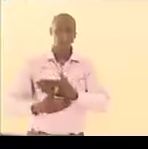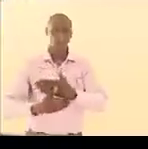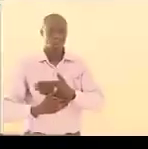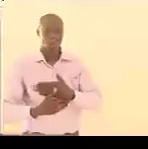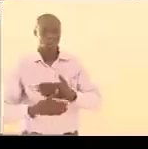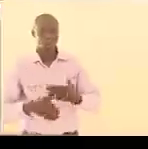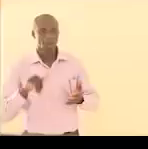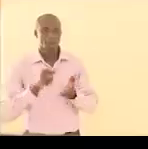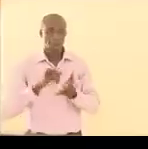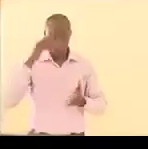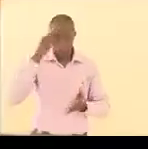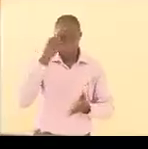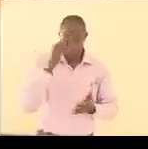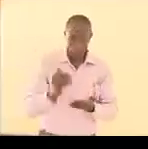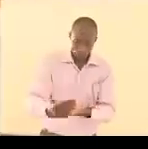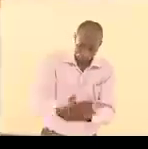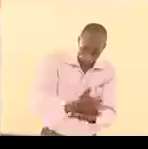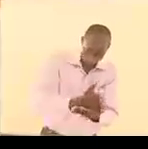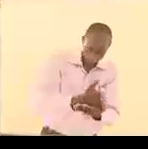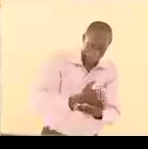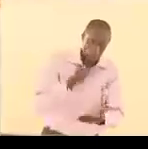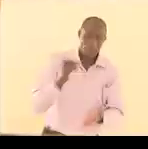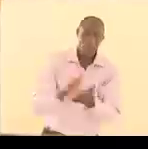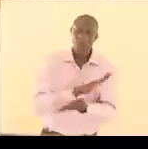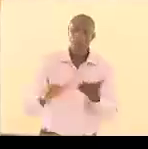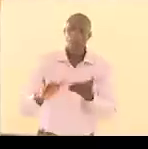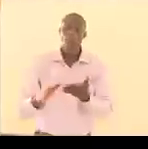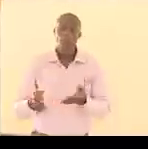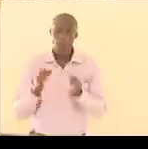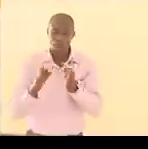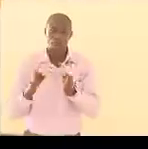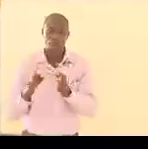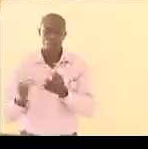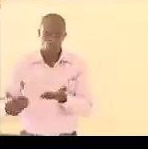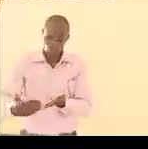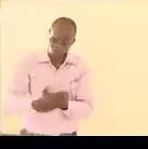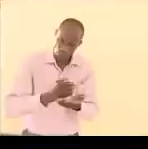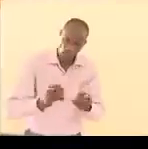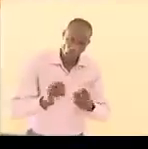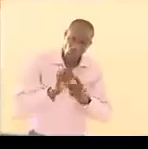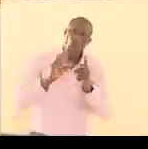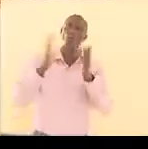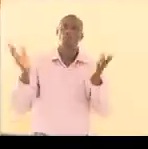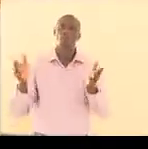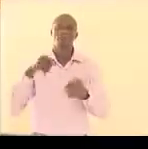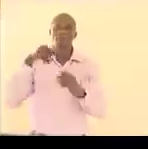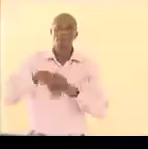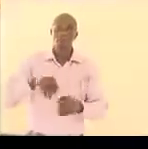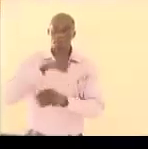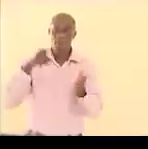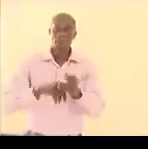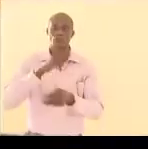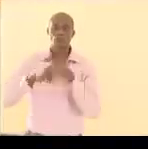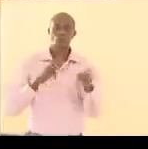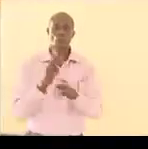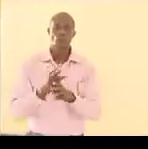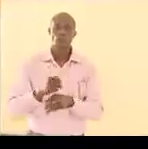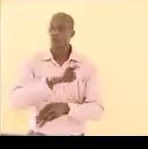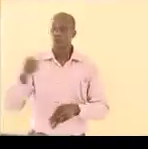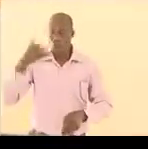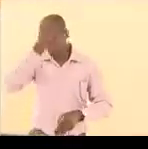why gathering and hoarding in this world is destructive is that if you gather too much in this world, you know what happens? You